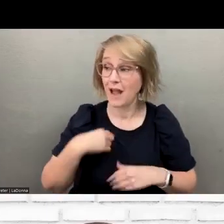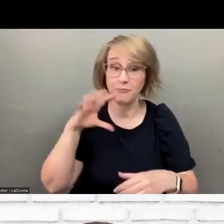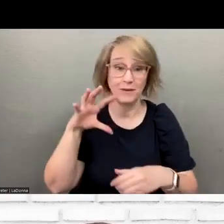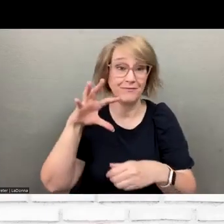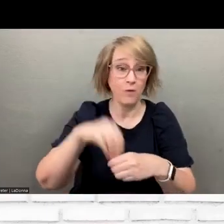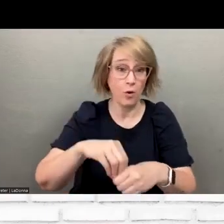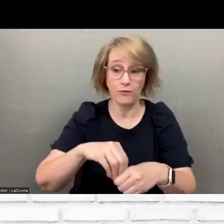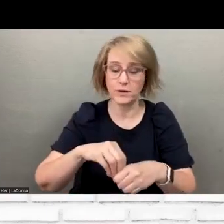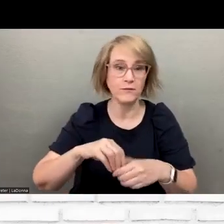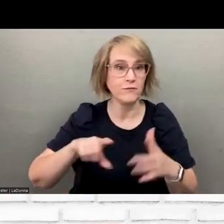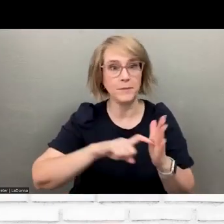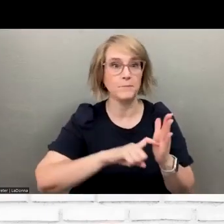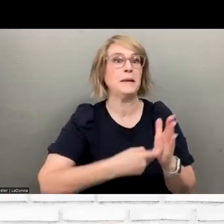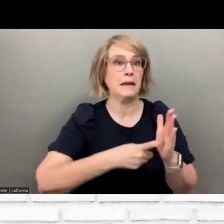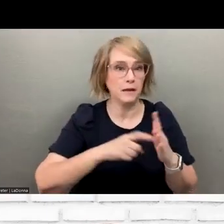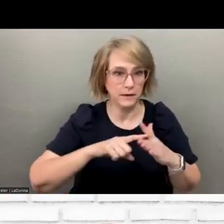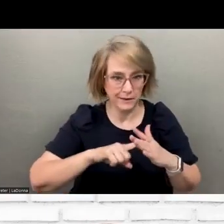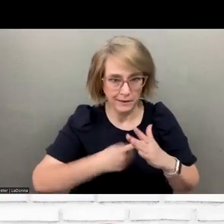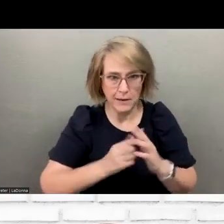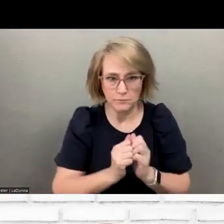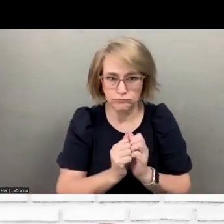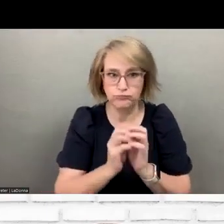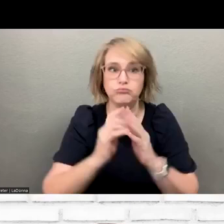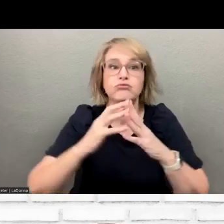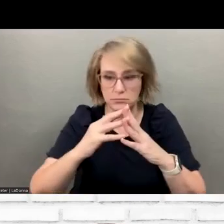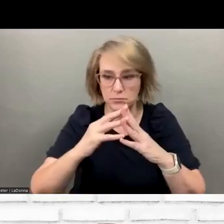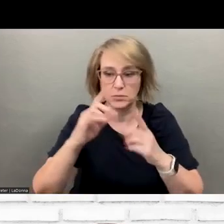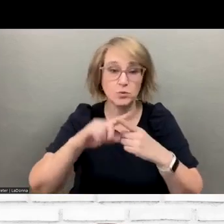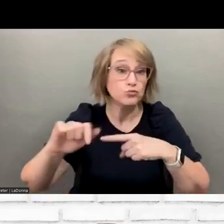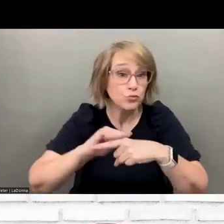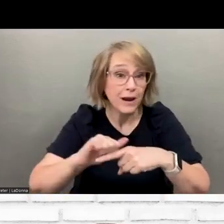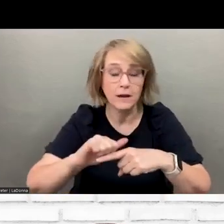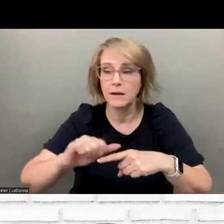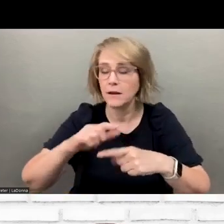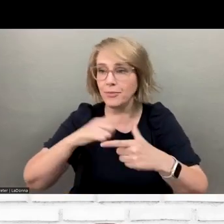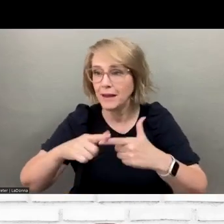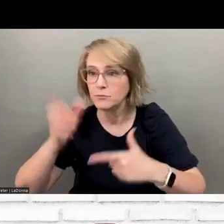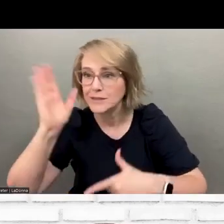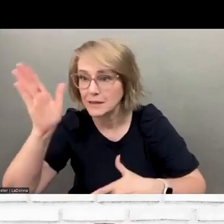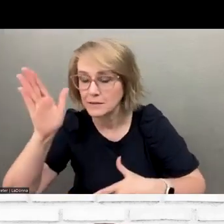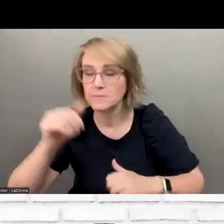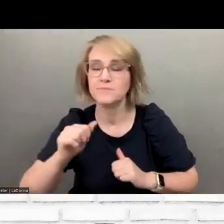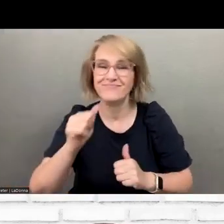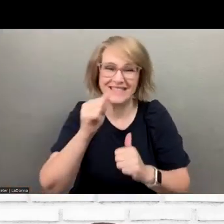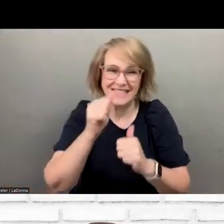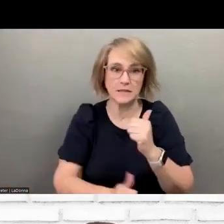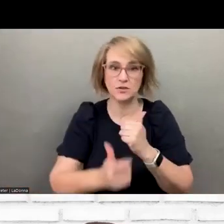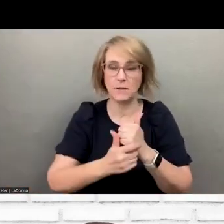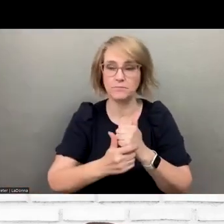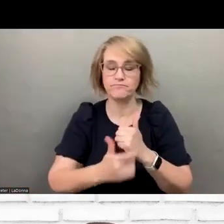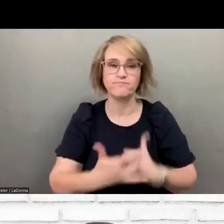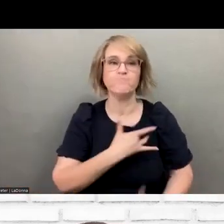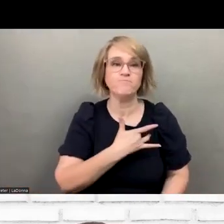piloting process and being a trainer and being a presenter, each time it resonates with